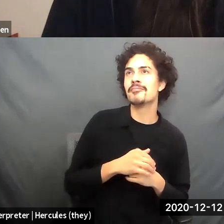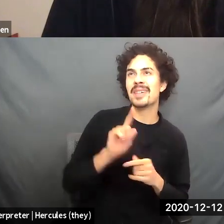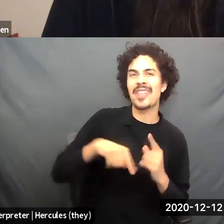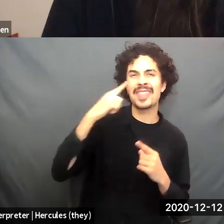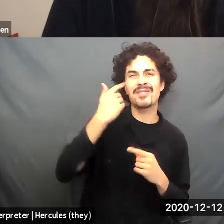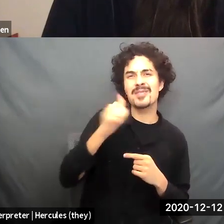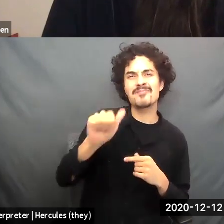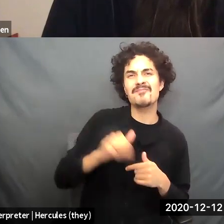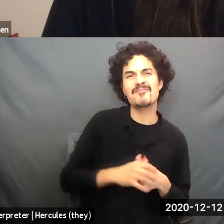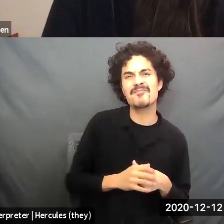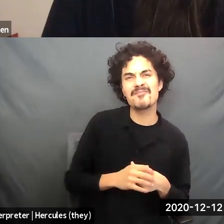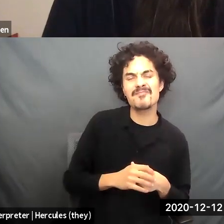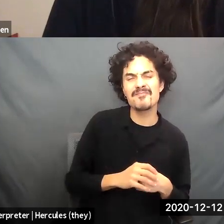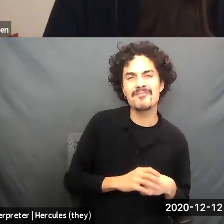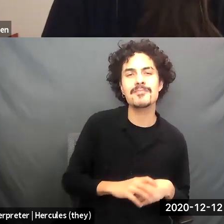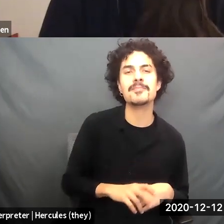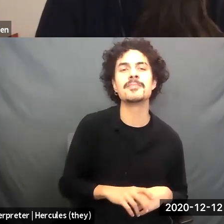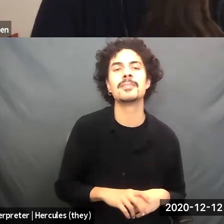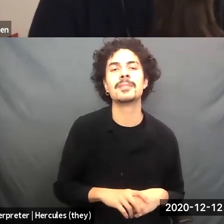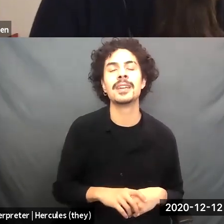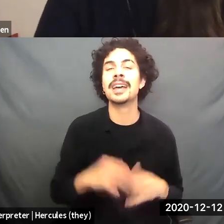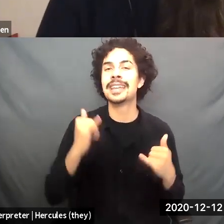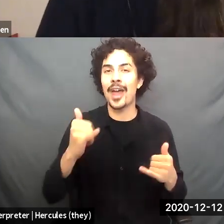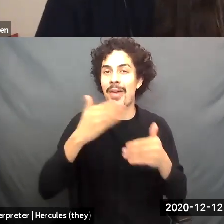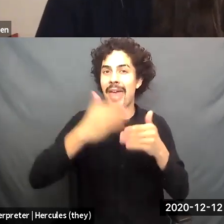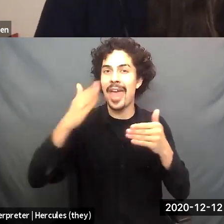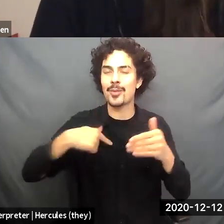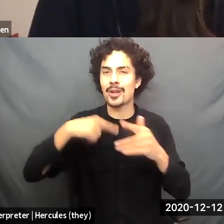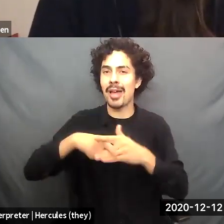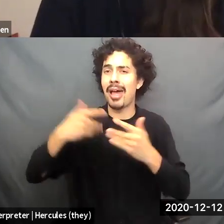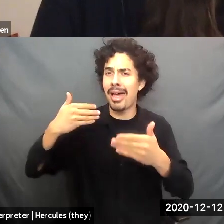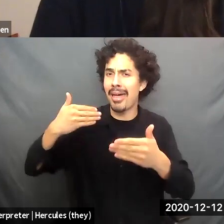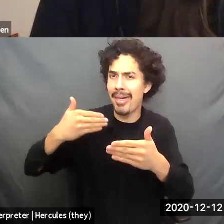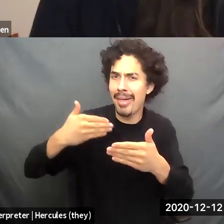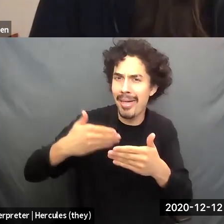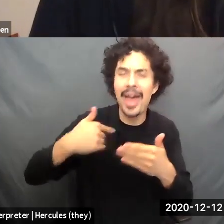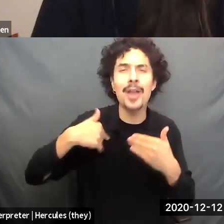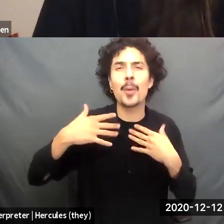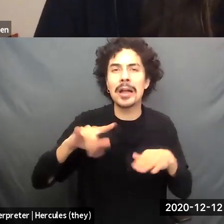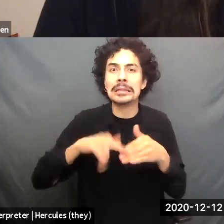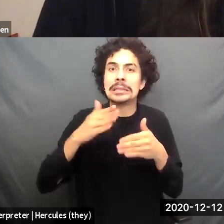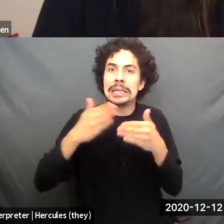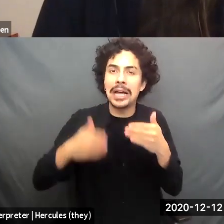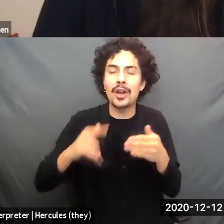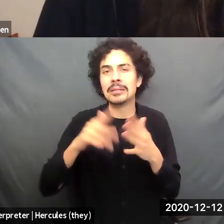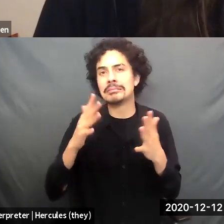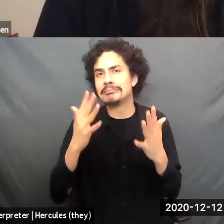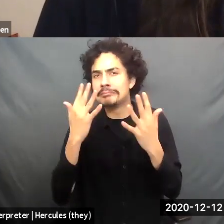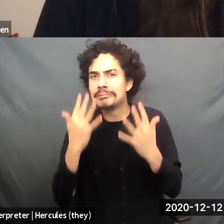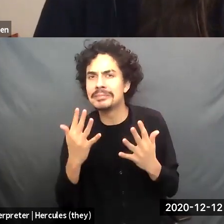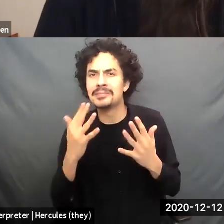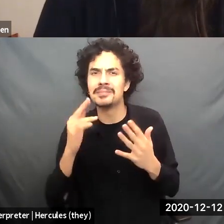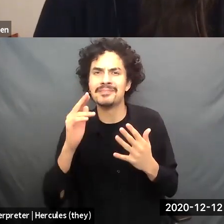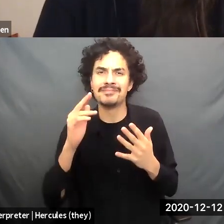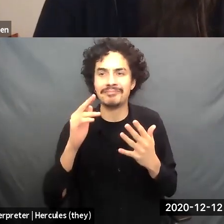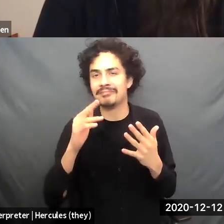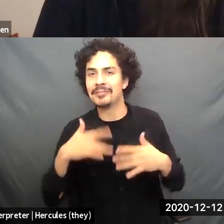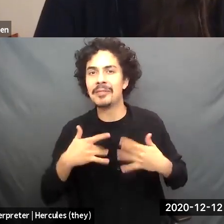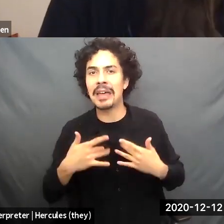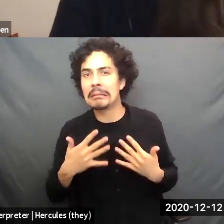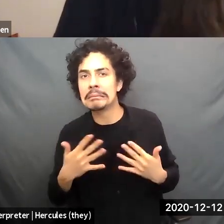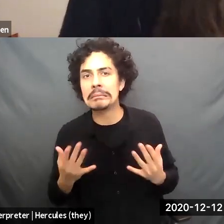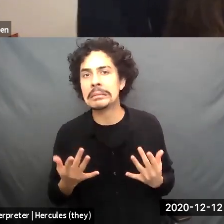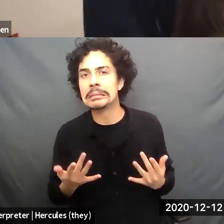And it's, it's, we're nearing the end. And I don't mean to end on such a grim note, but if anyone has any other comments,